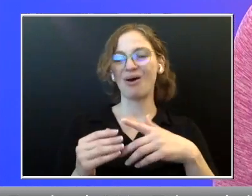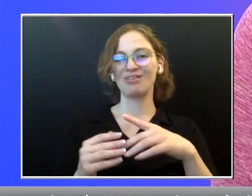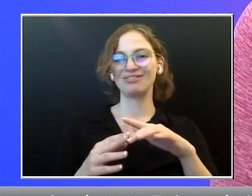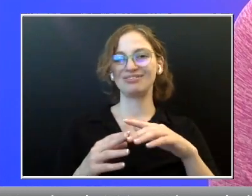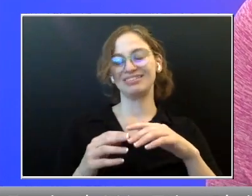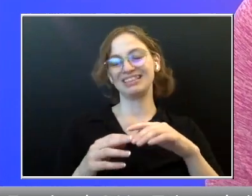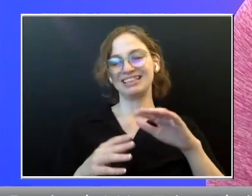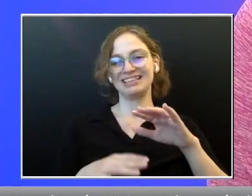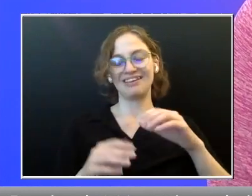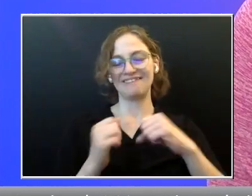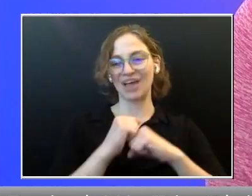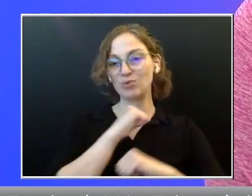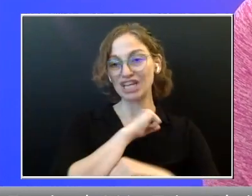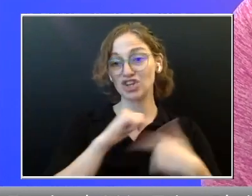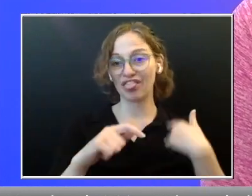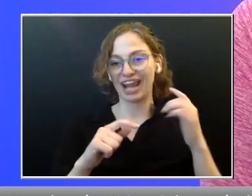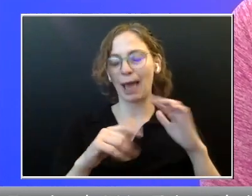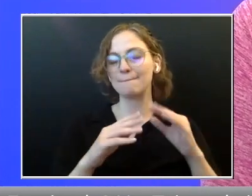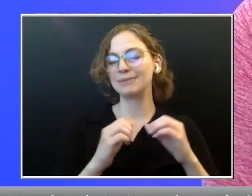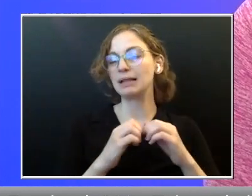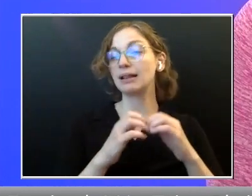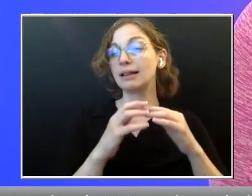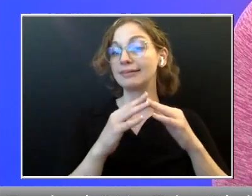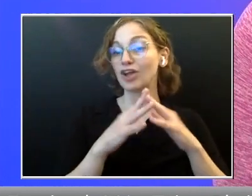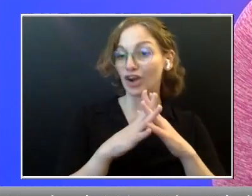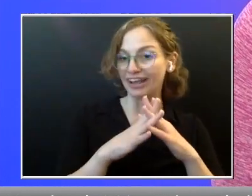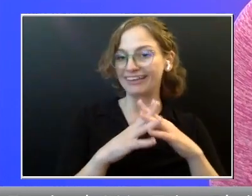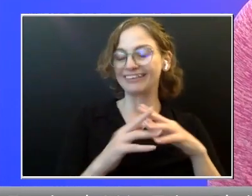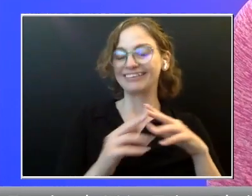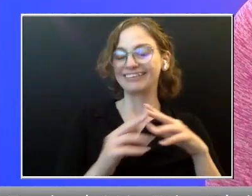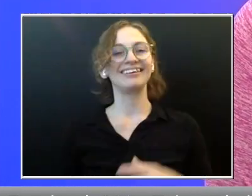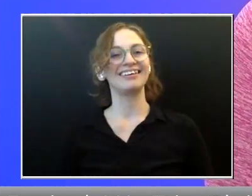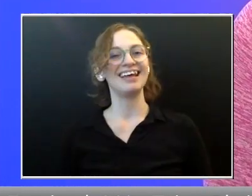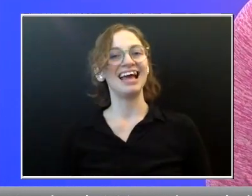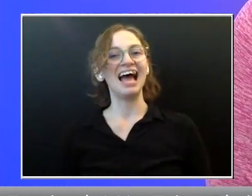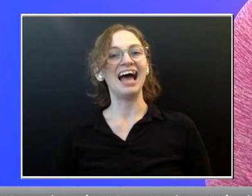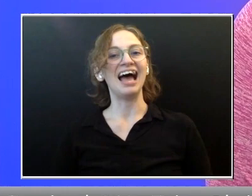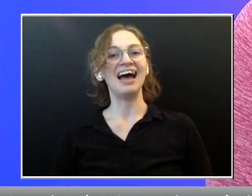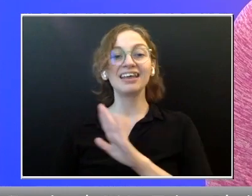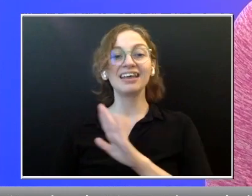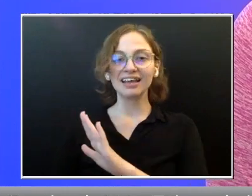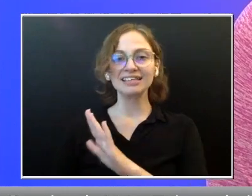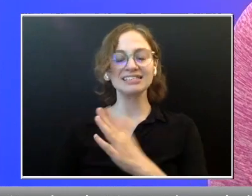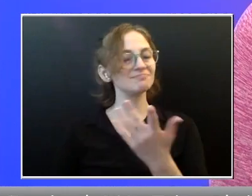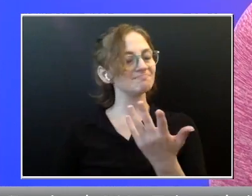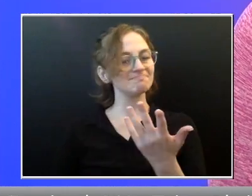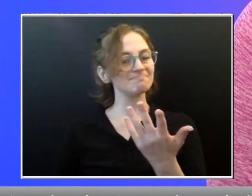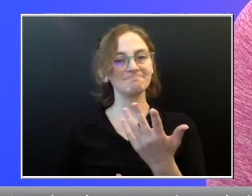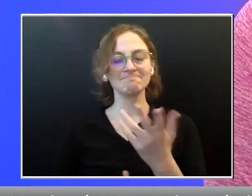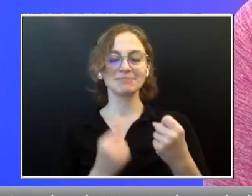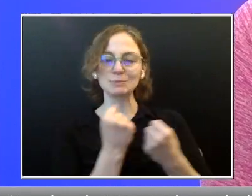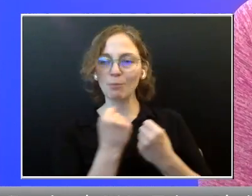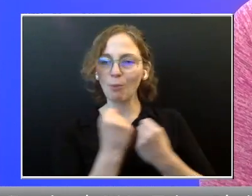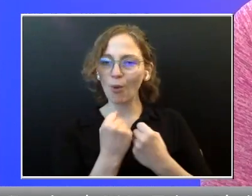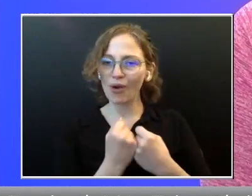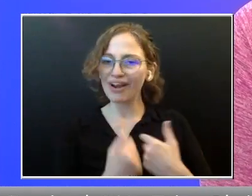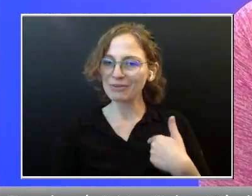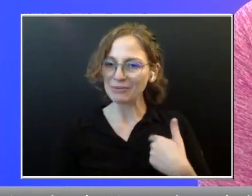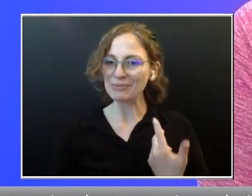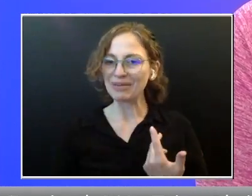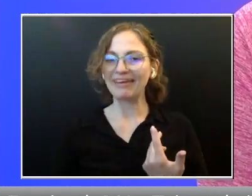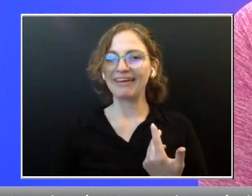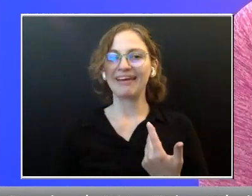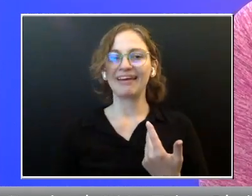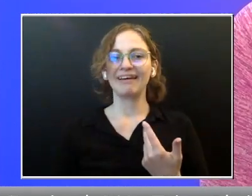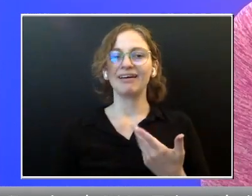start, or starting, and his reassurance, and you know what he was telling me about